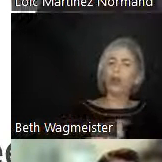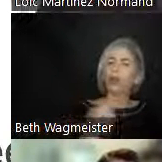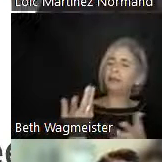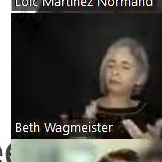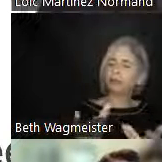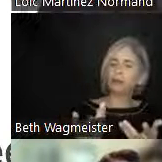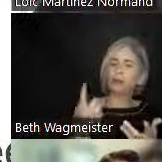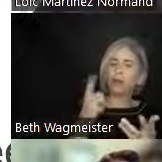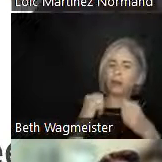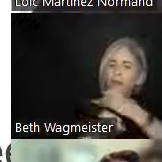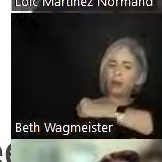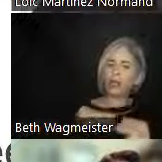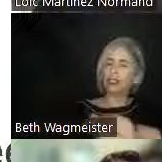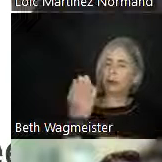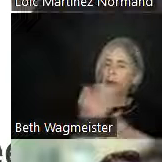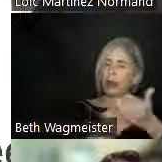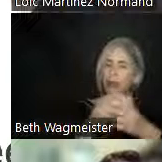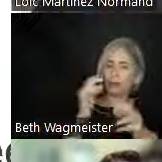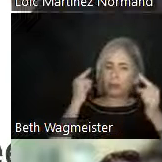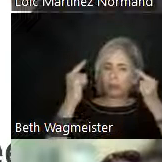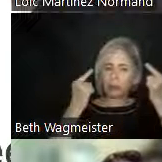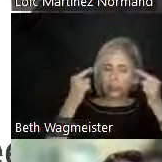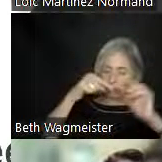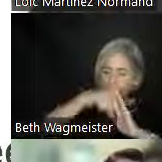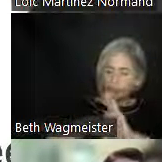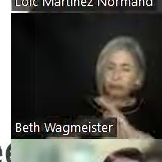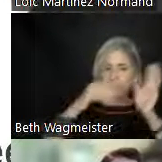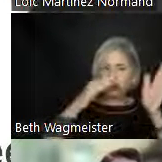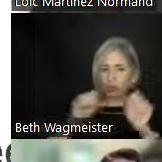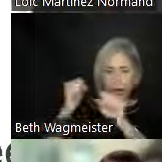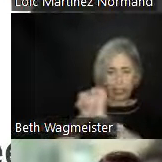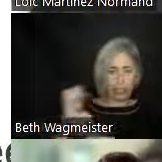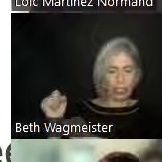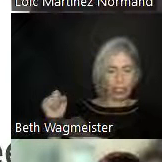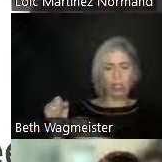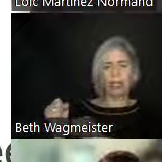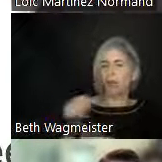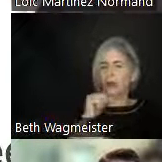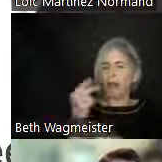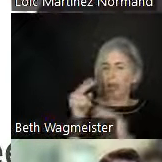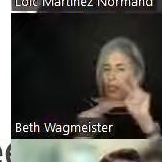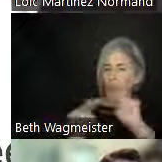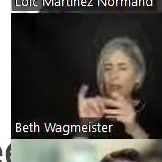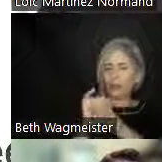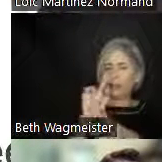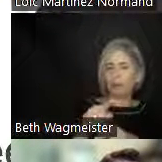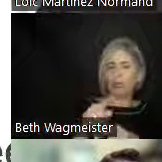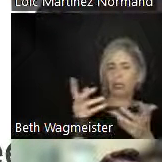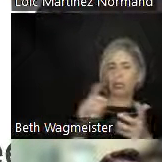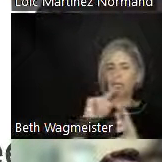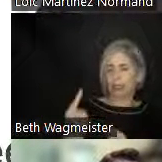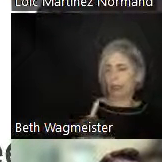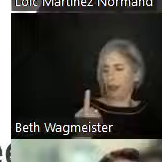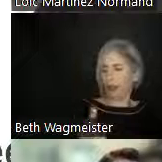a very foundational piece for a comprehensive accessibility strategy. We're not looking at This as being a standalone project